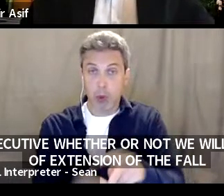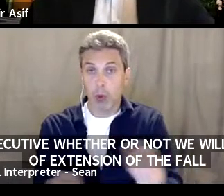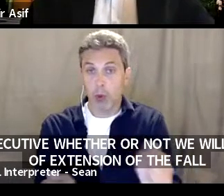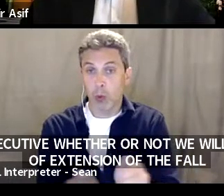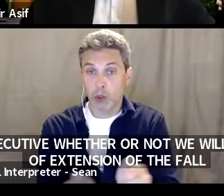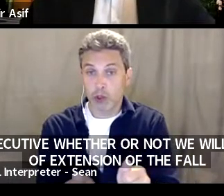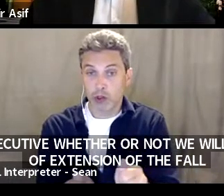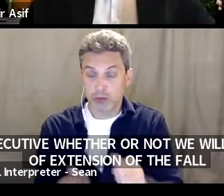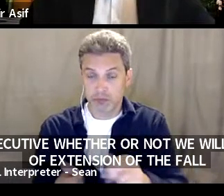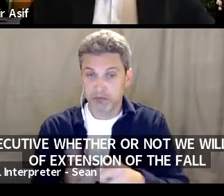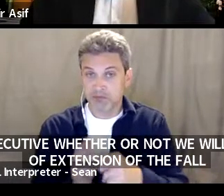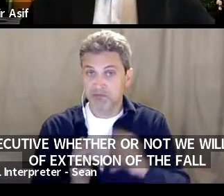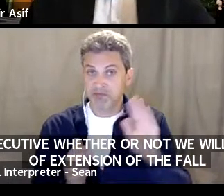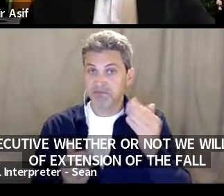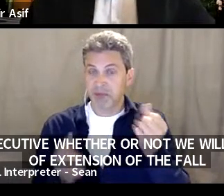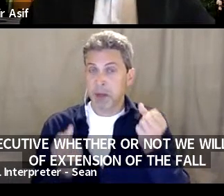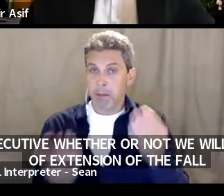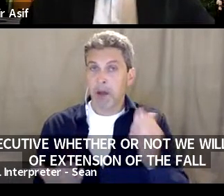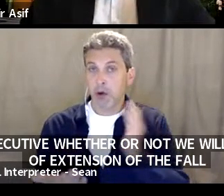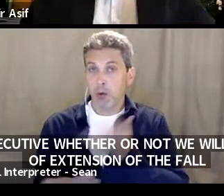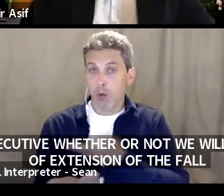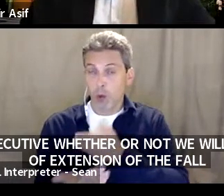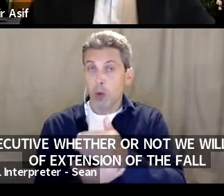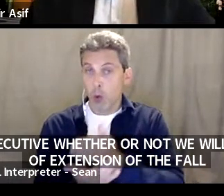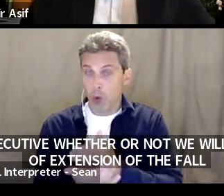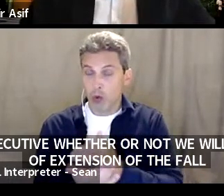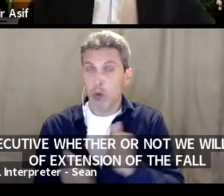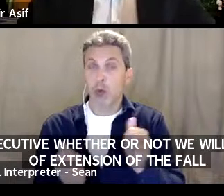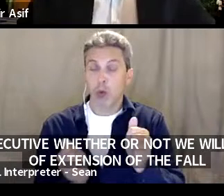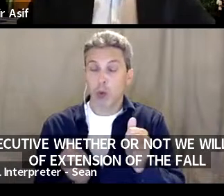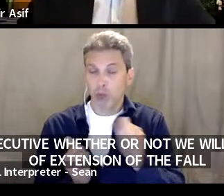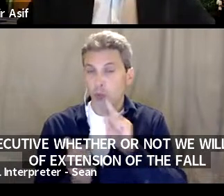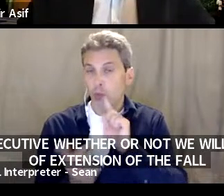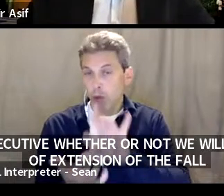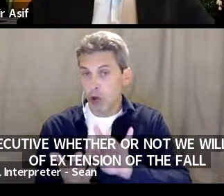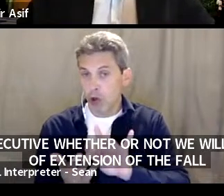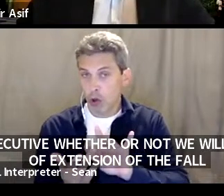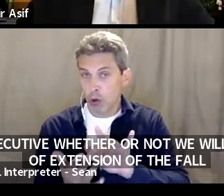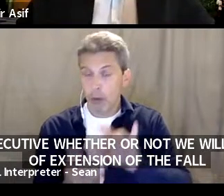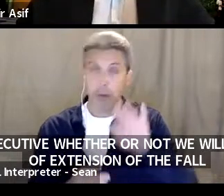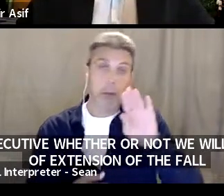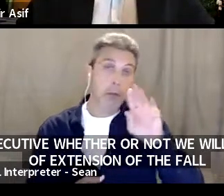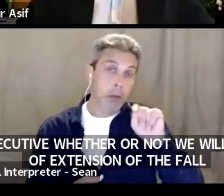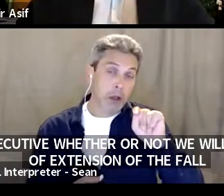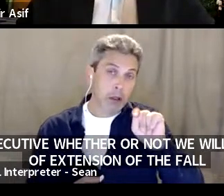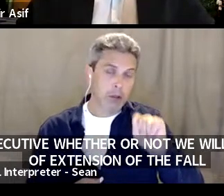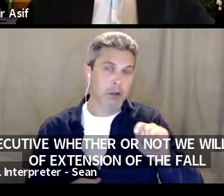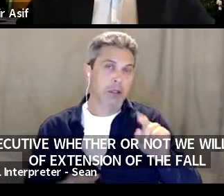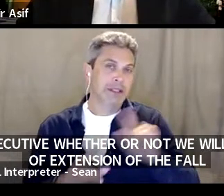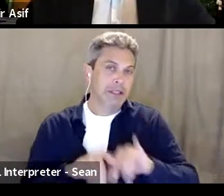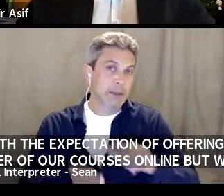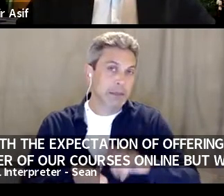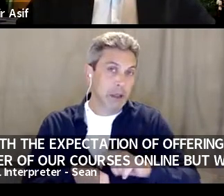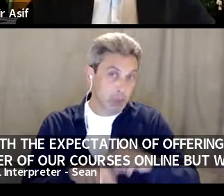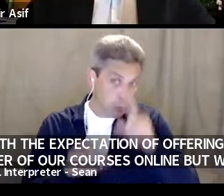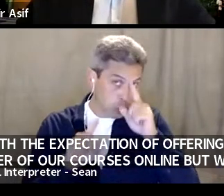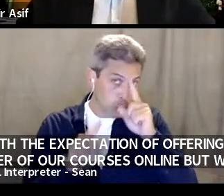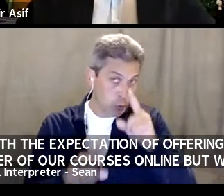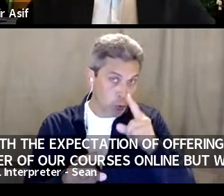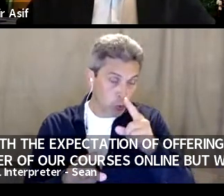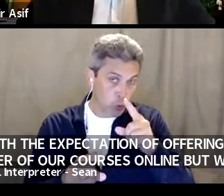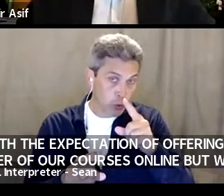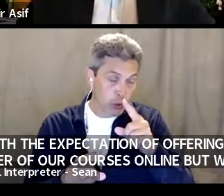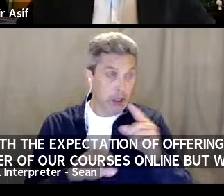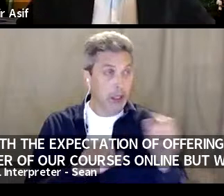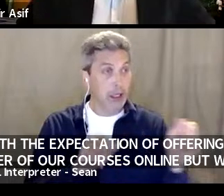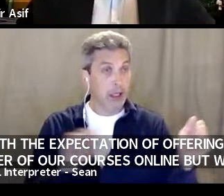fairly large number of our courses online, but with the goal to continue to try to increase access to the